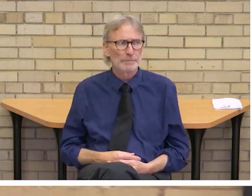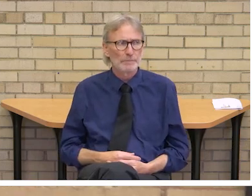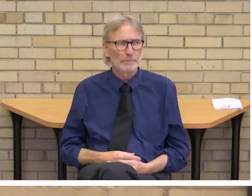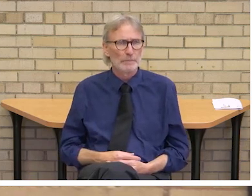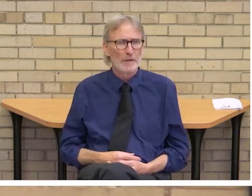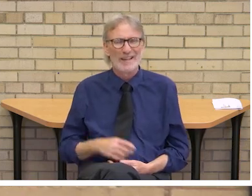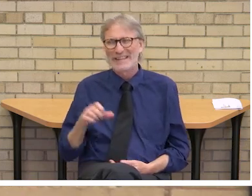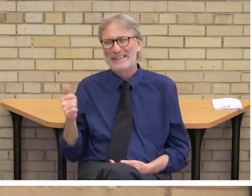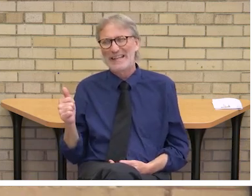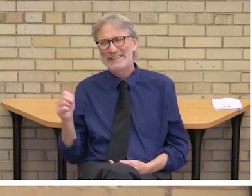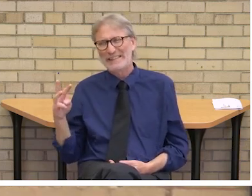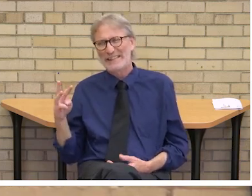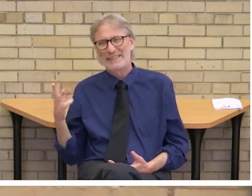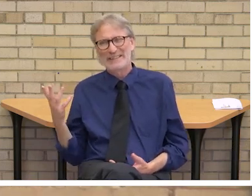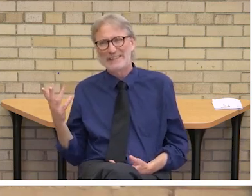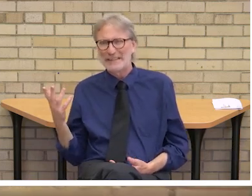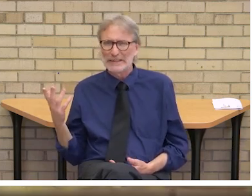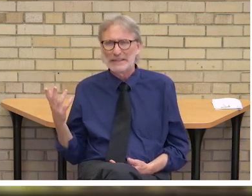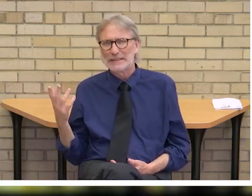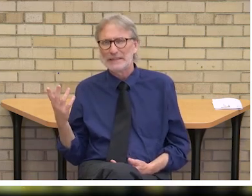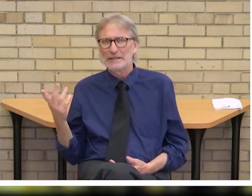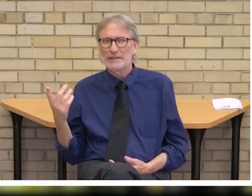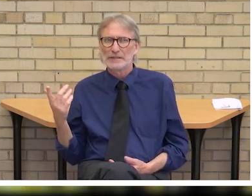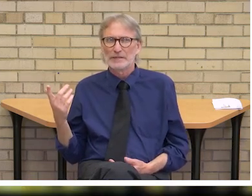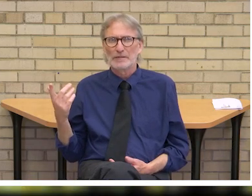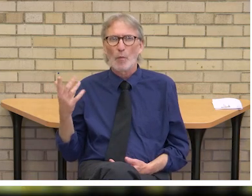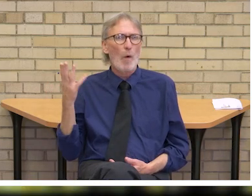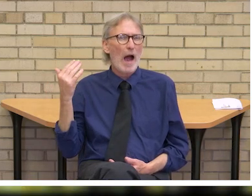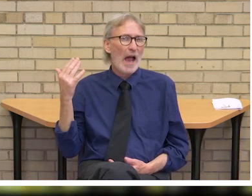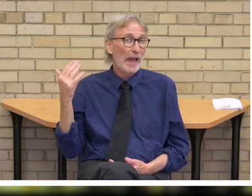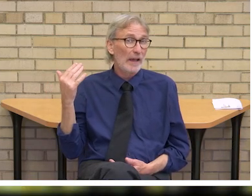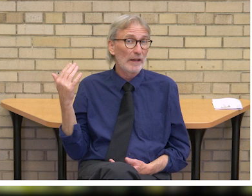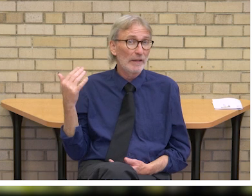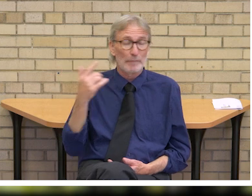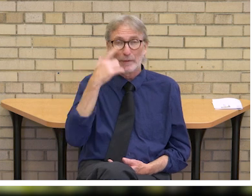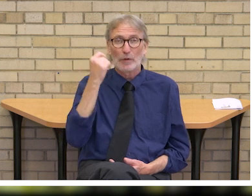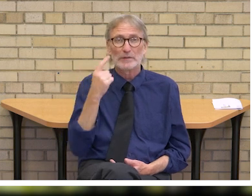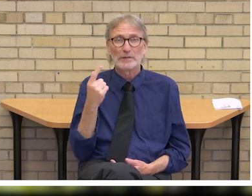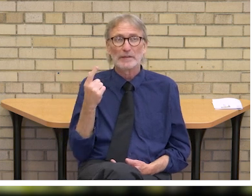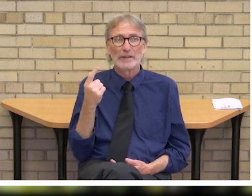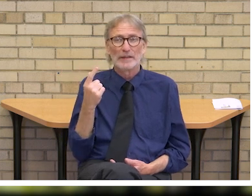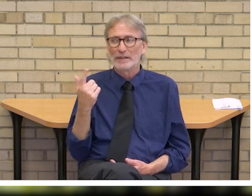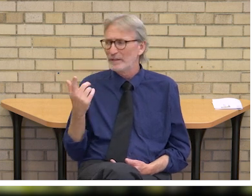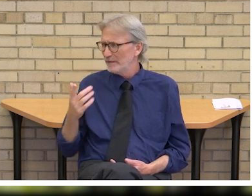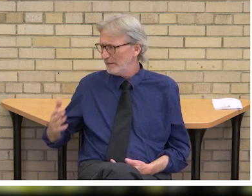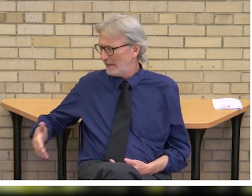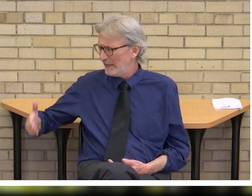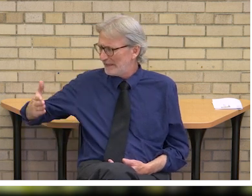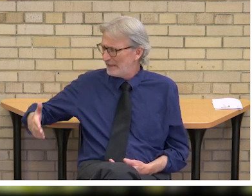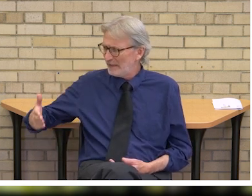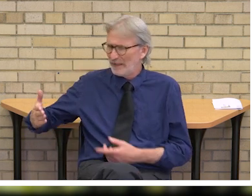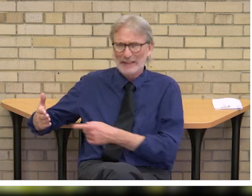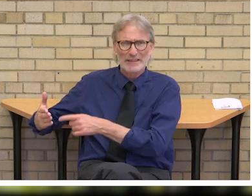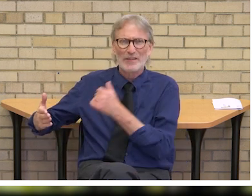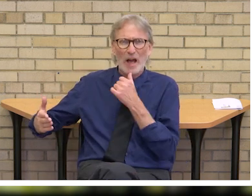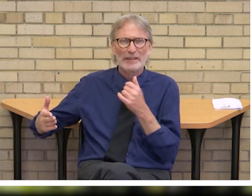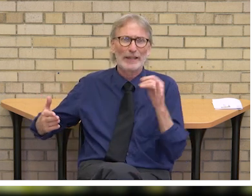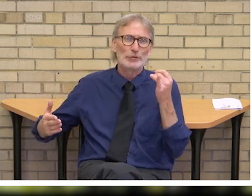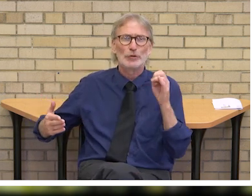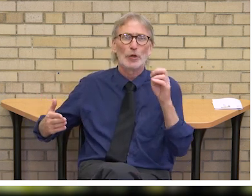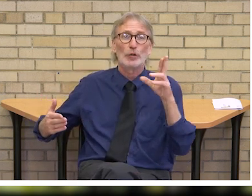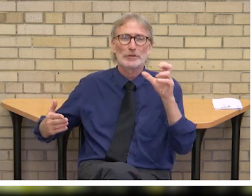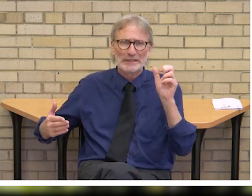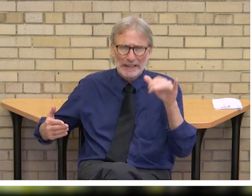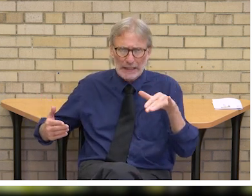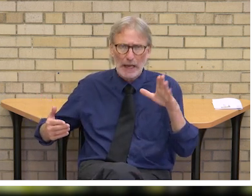So the 10'6" interior lane is partially just based on the fact that you're not up against the Jersey barriers or anything